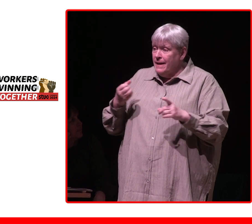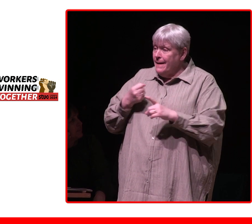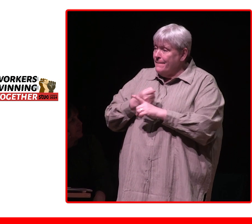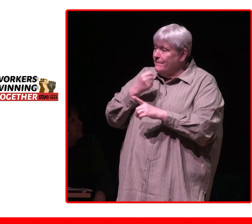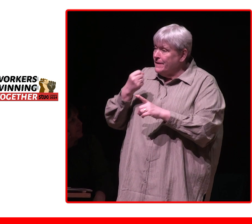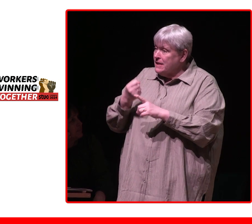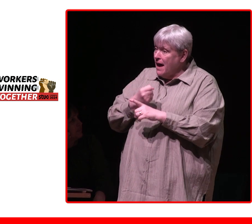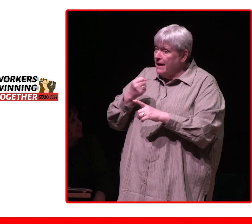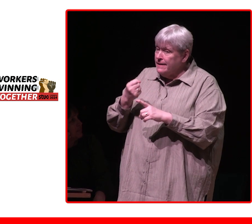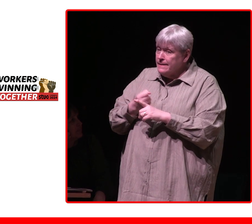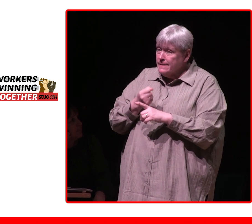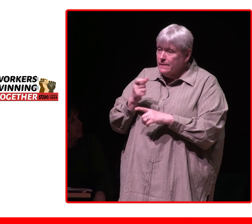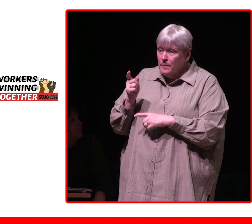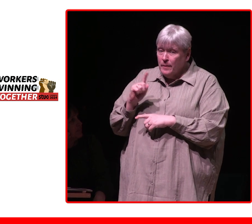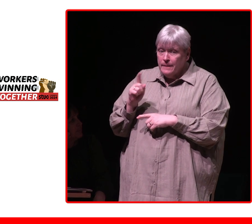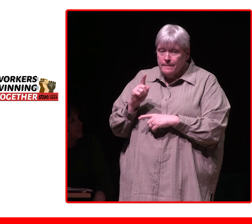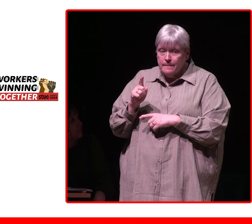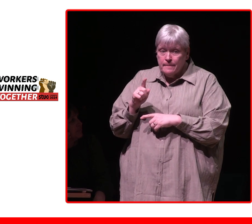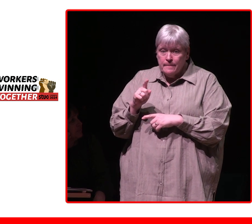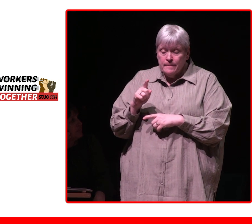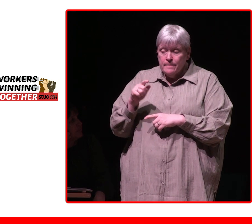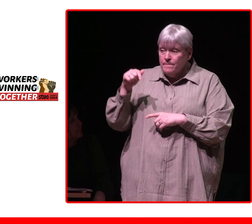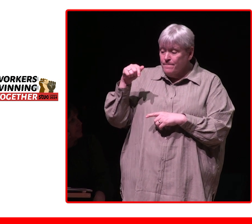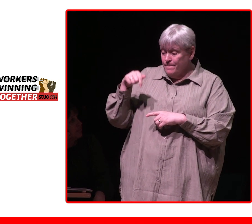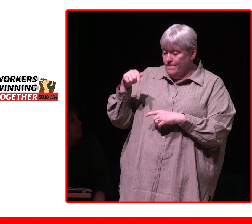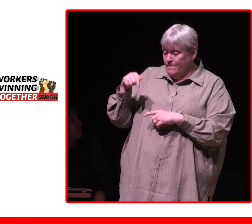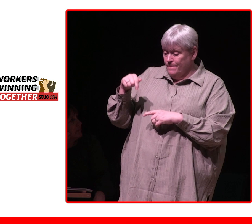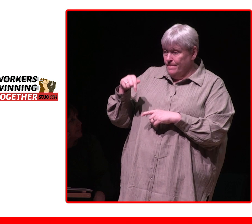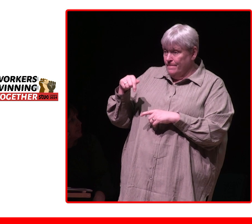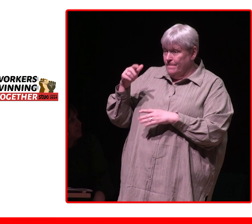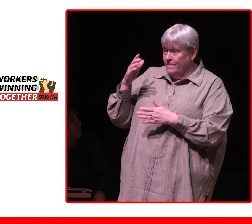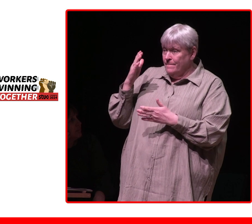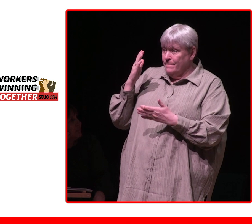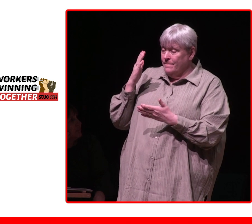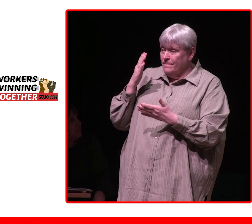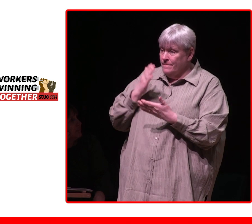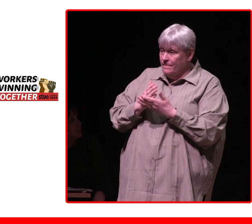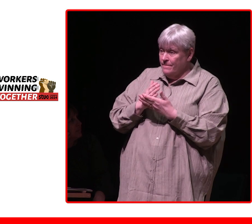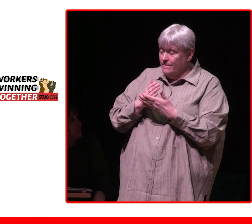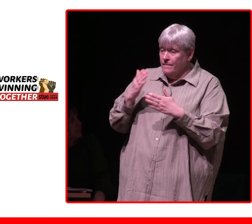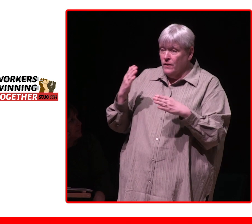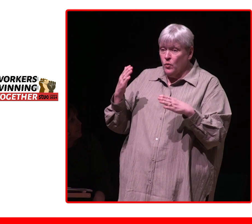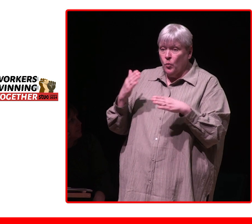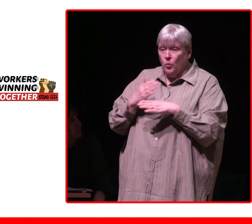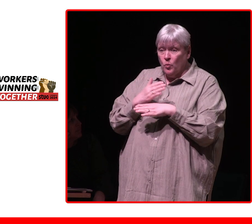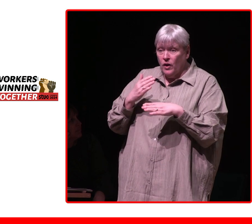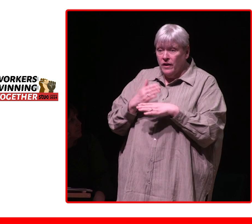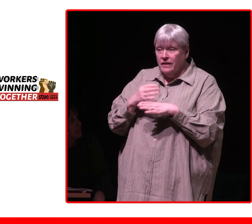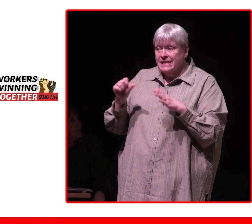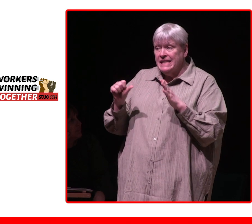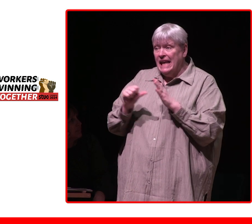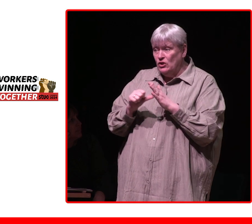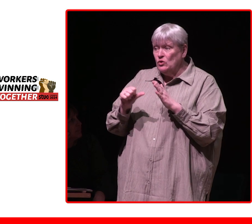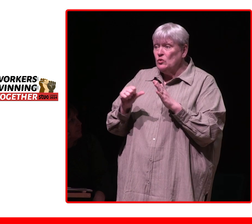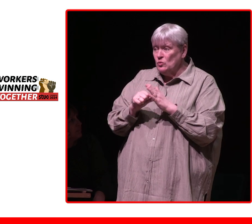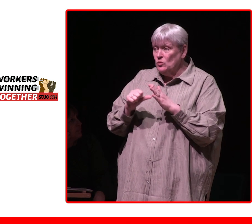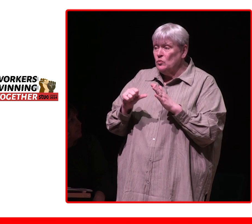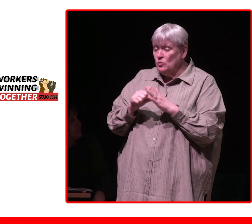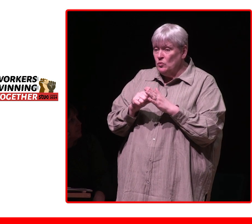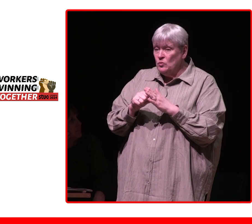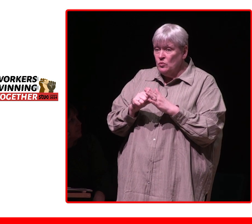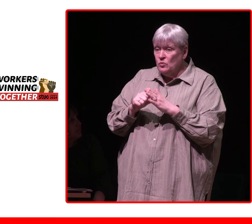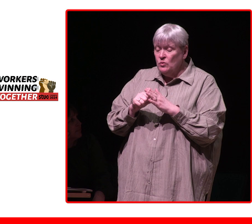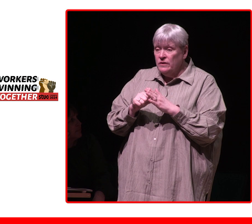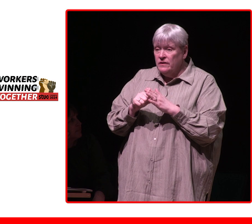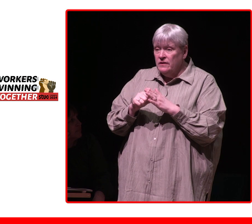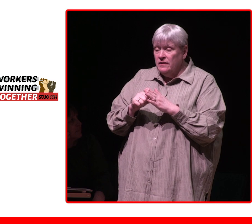emphasising that this is a workers' issue. When war,